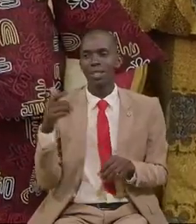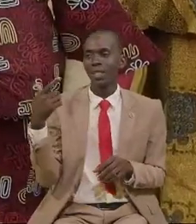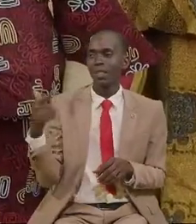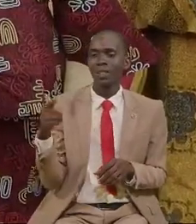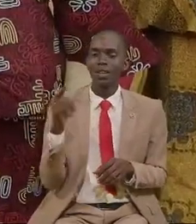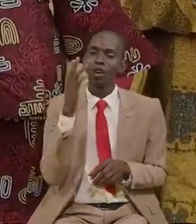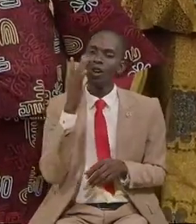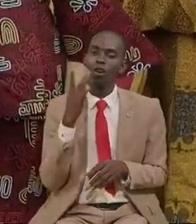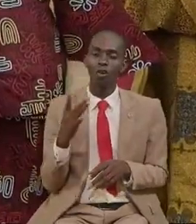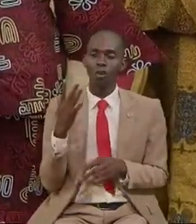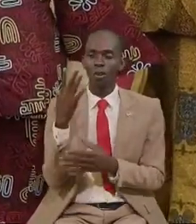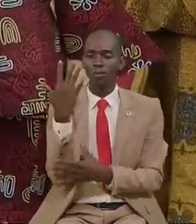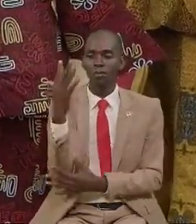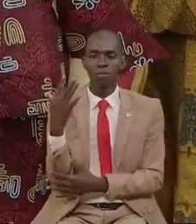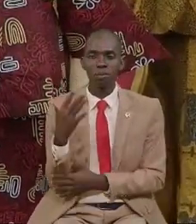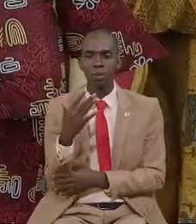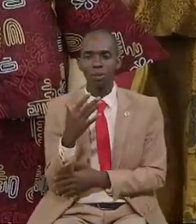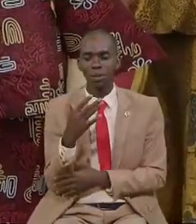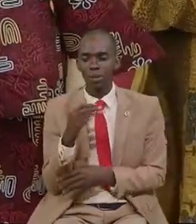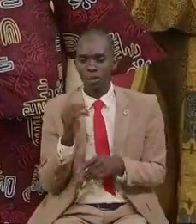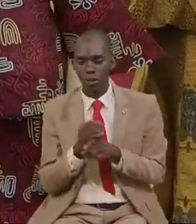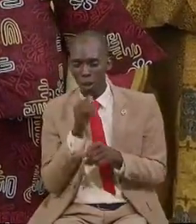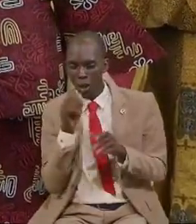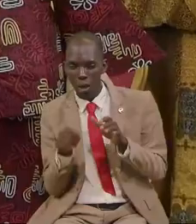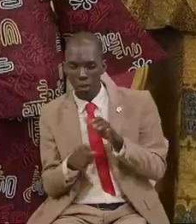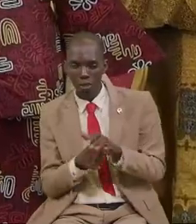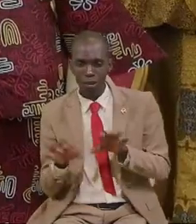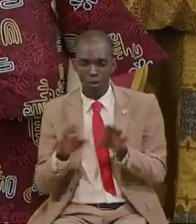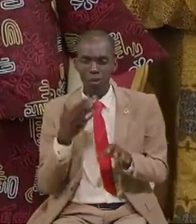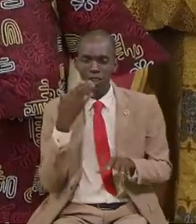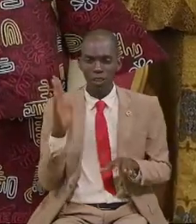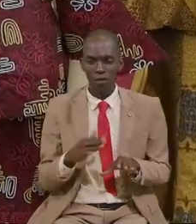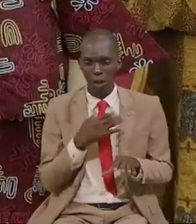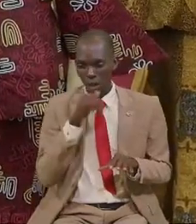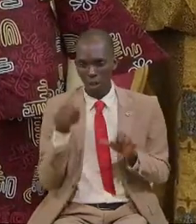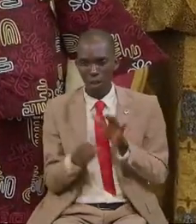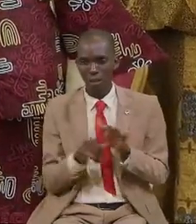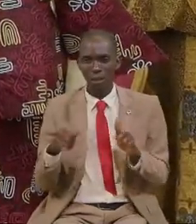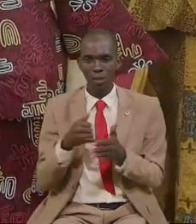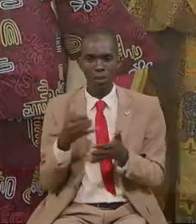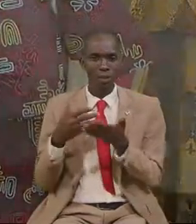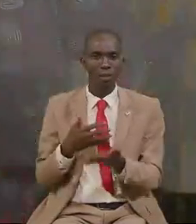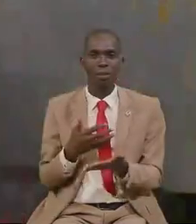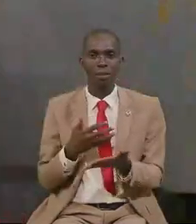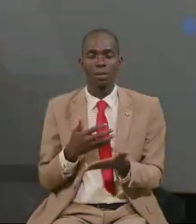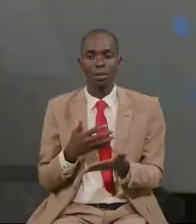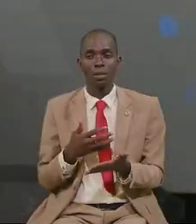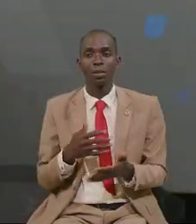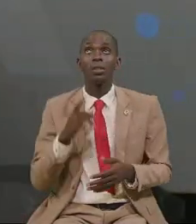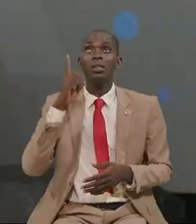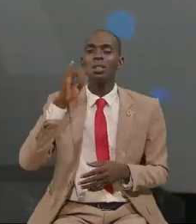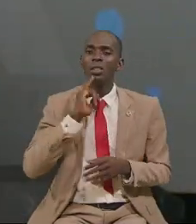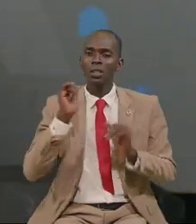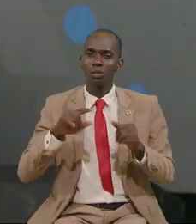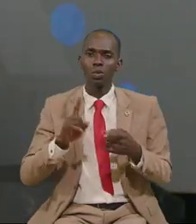sneaking, sneaking, doing evil and hiding it. It's able to make you overcome